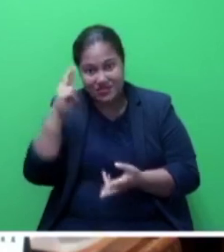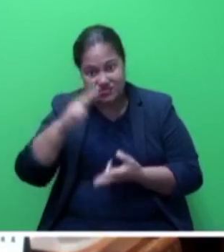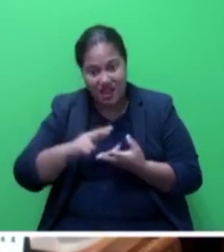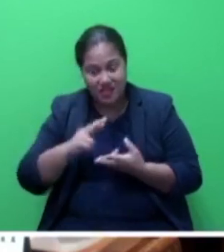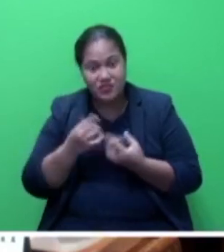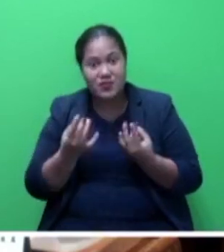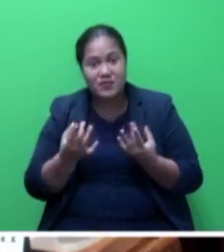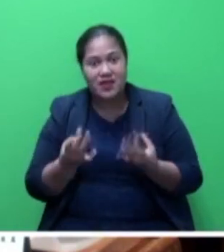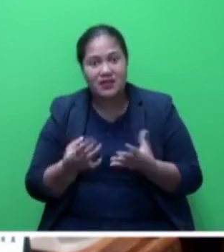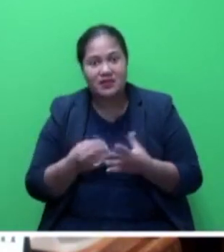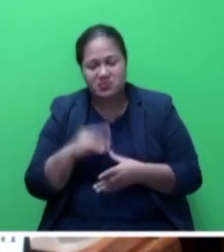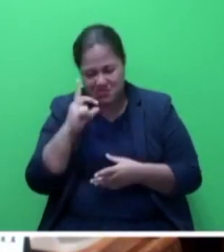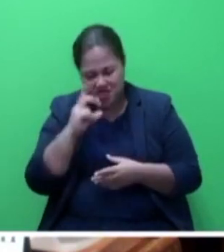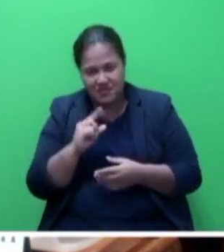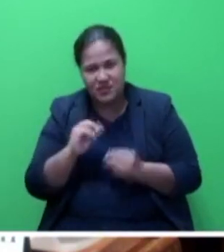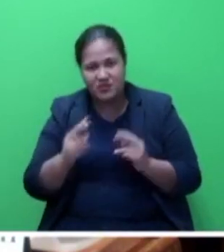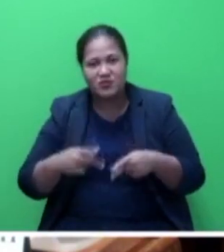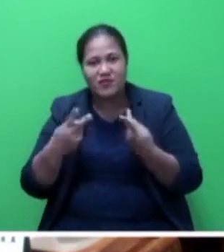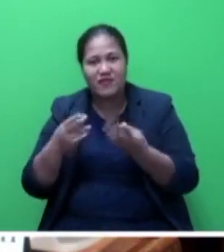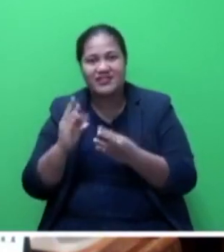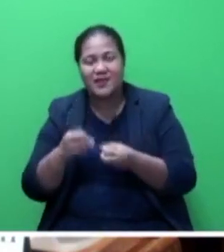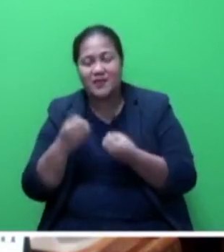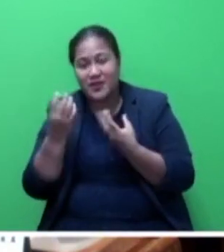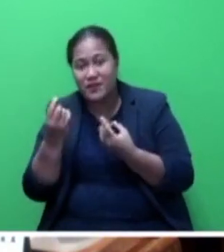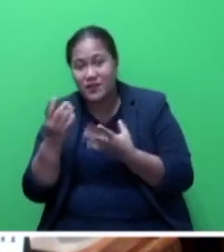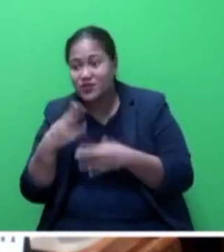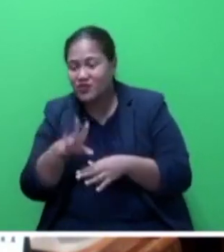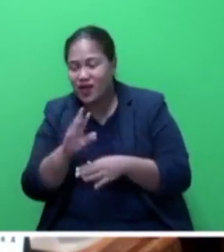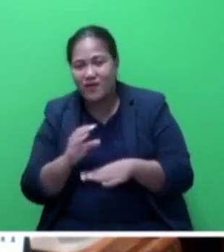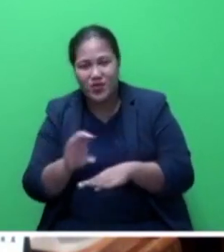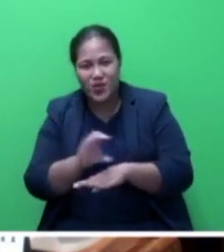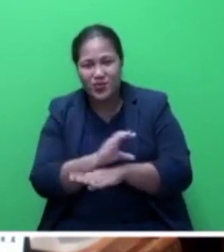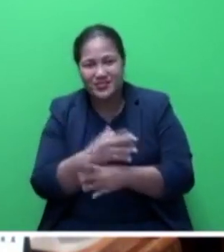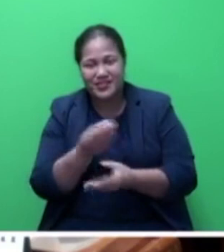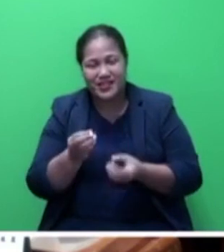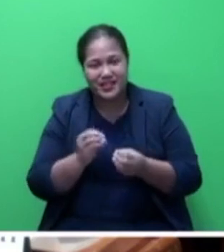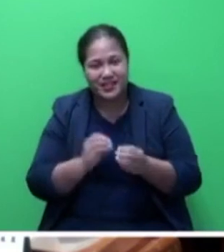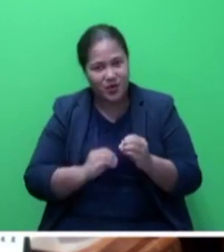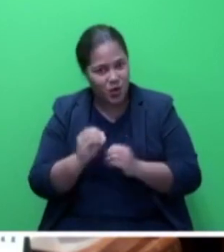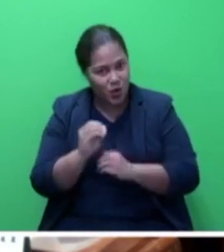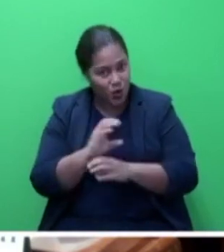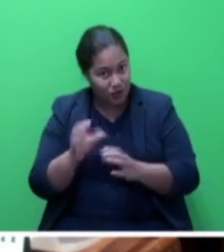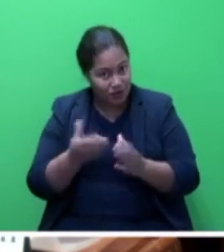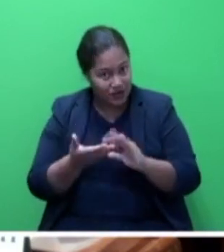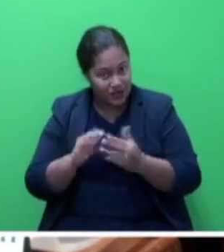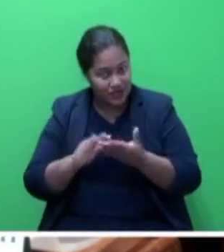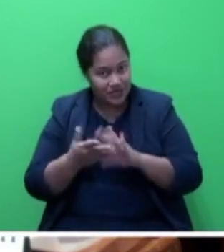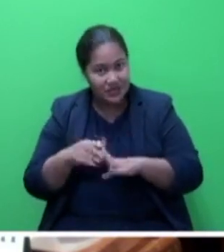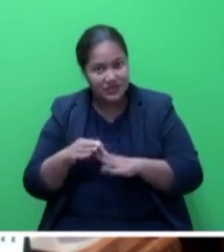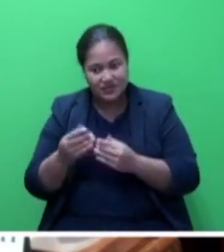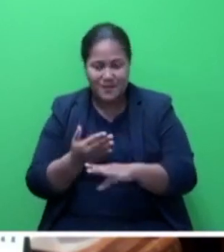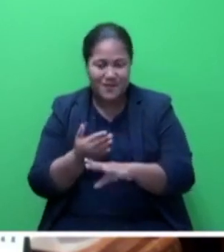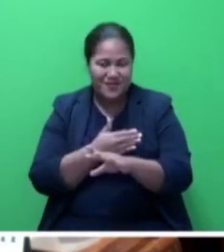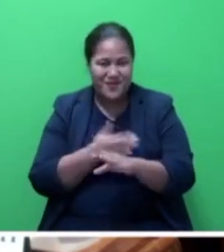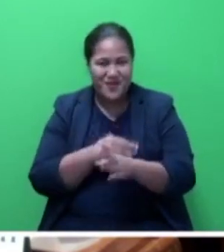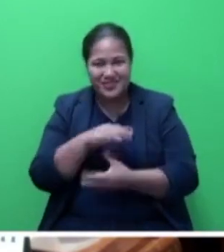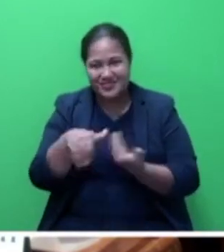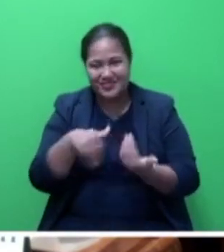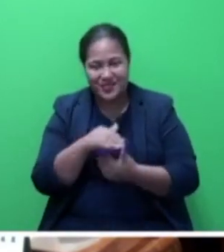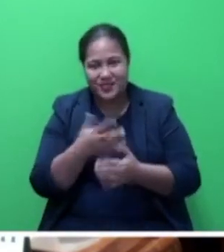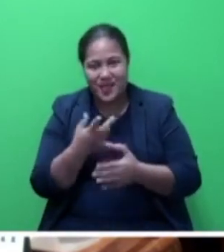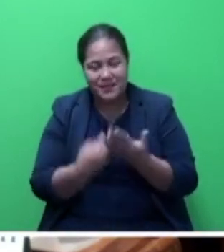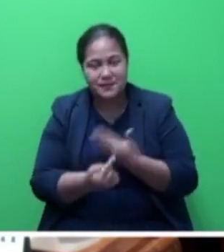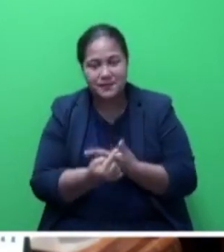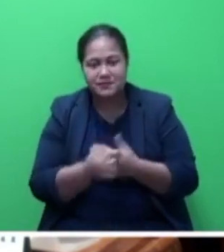to provide some information to our coastal communities in advance. I did mention